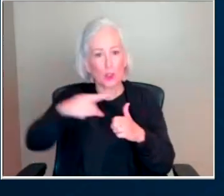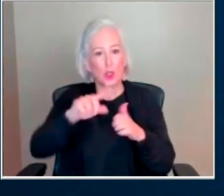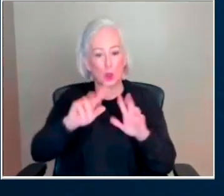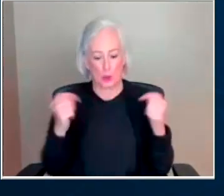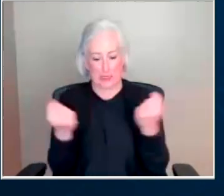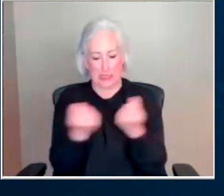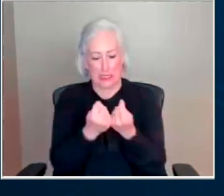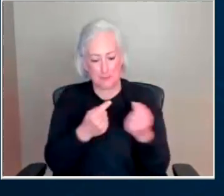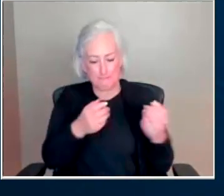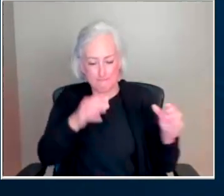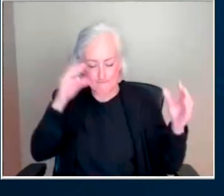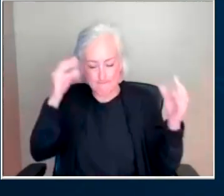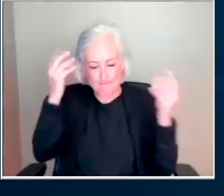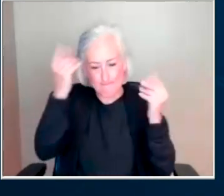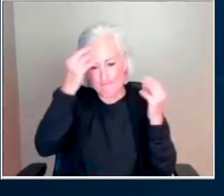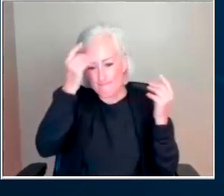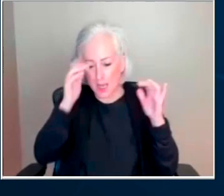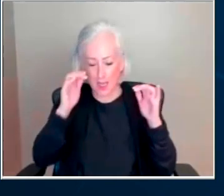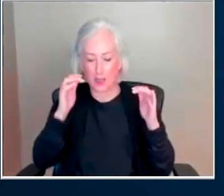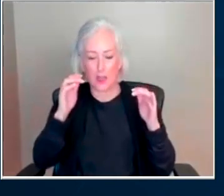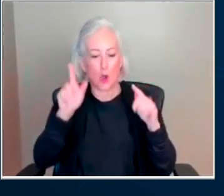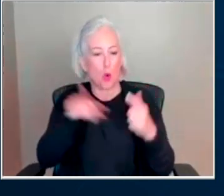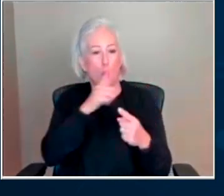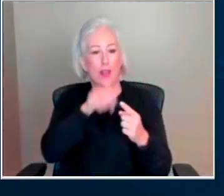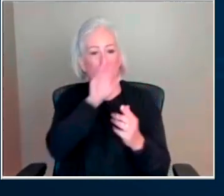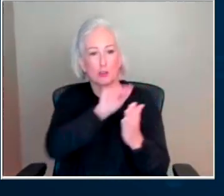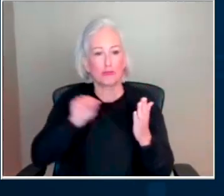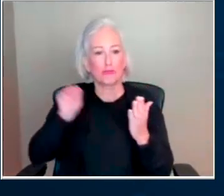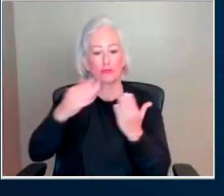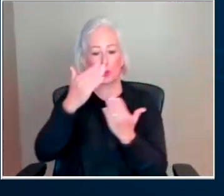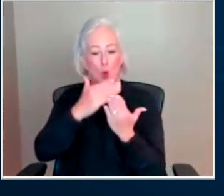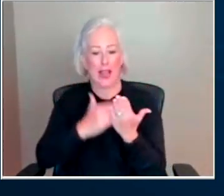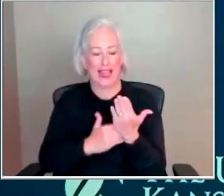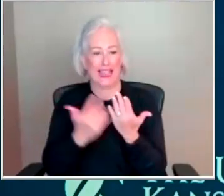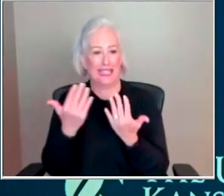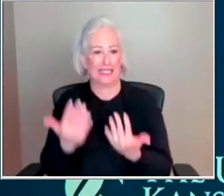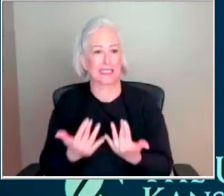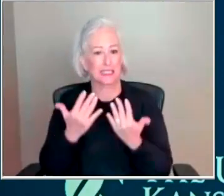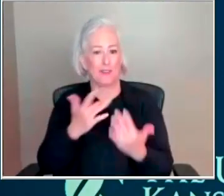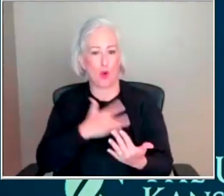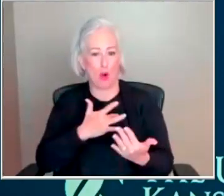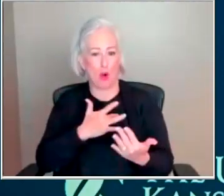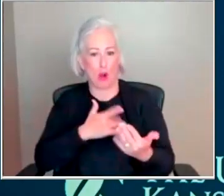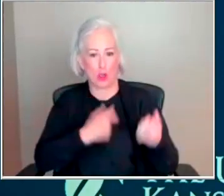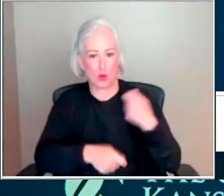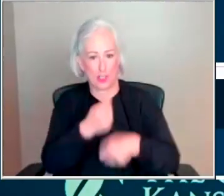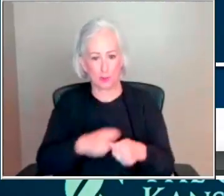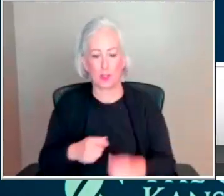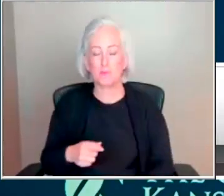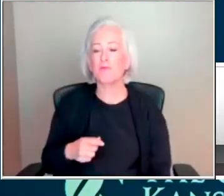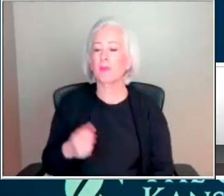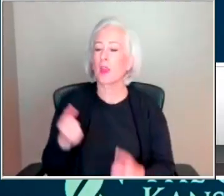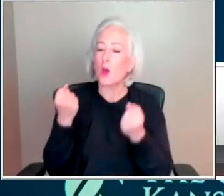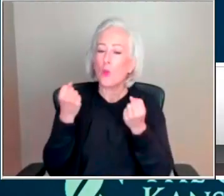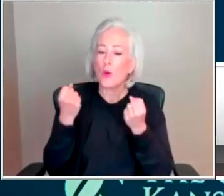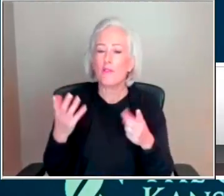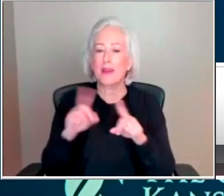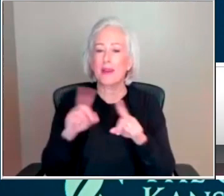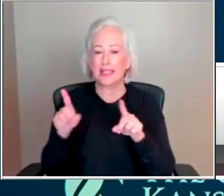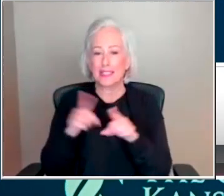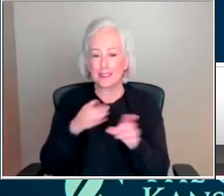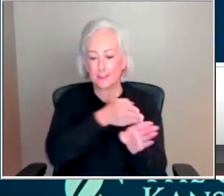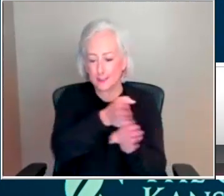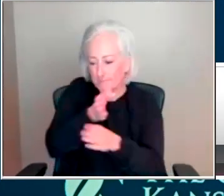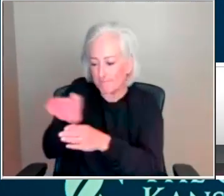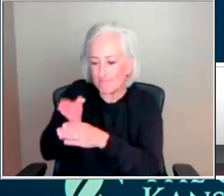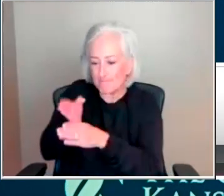on that transplant list? So it's a multidisciplinary team that involves, everything from ethicists